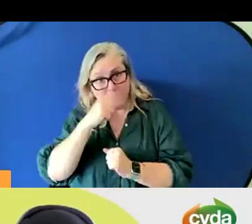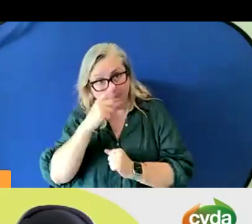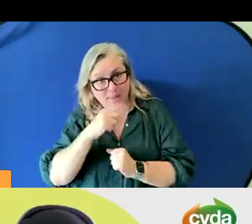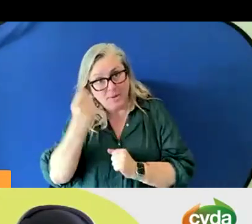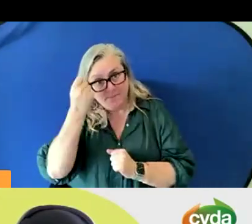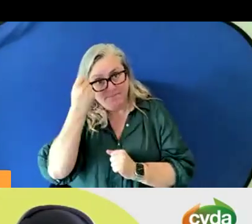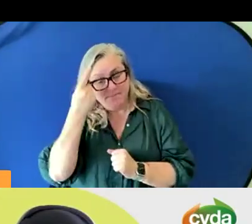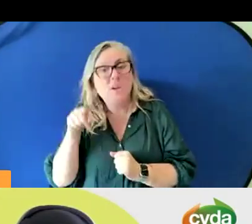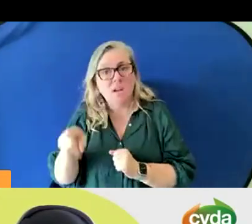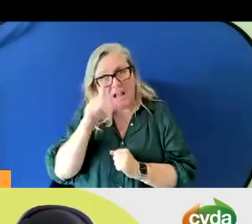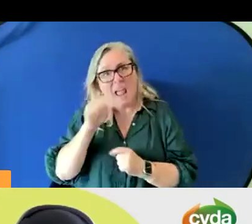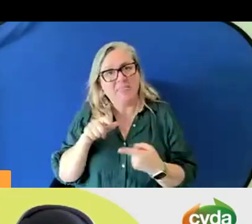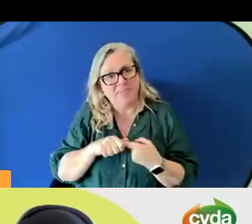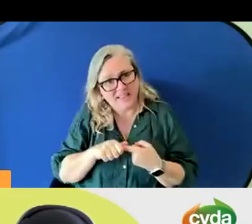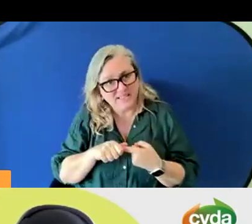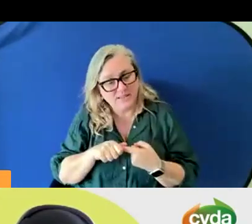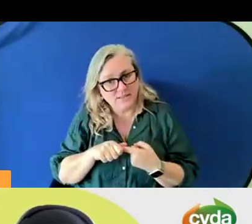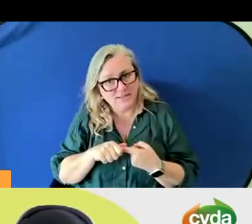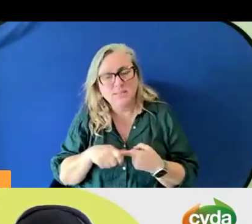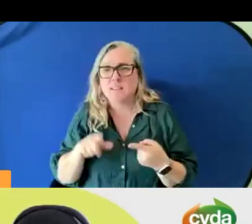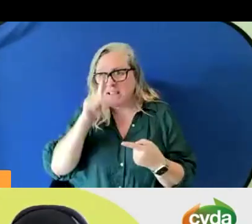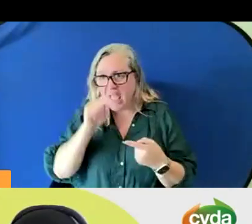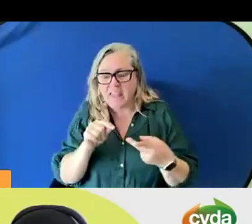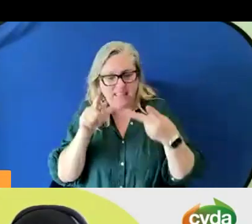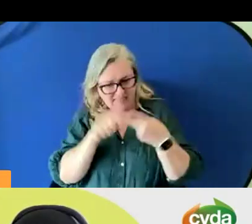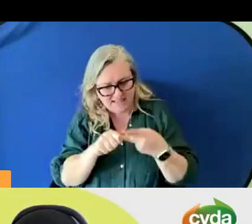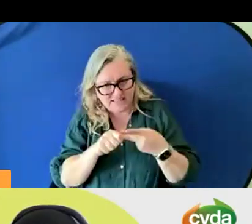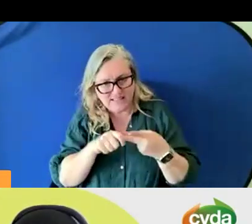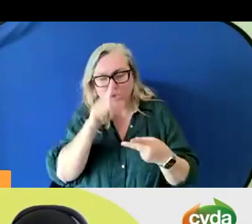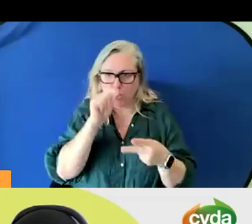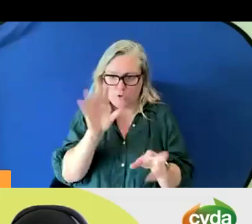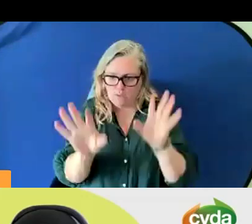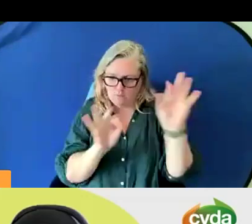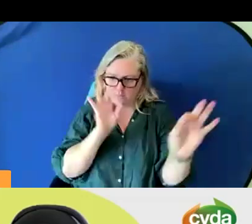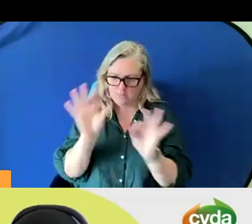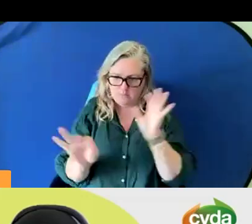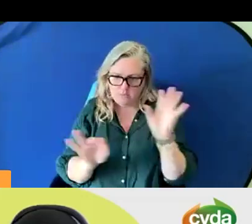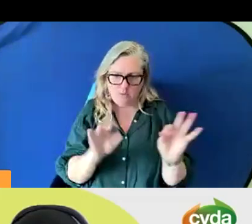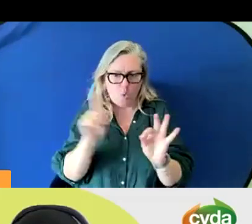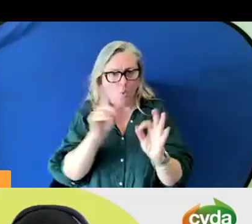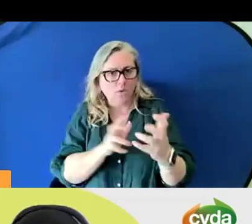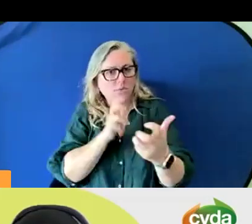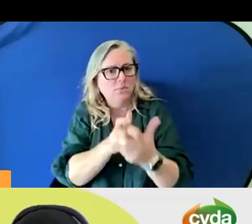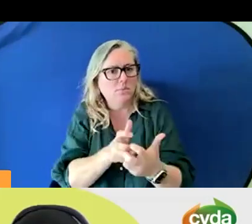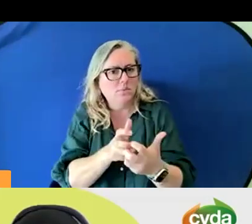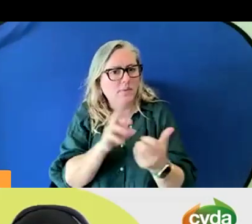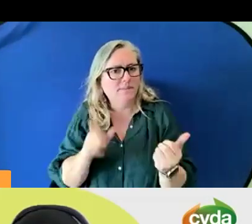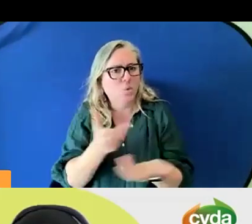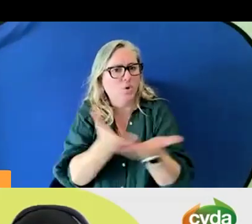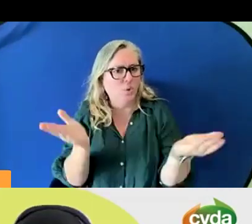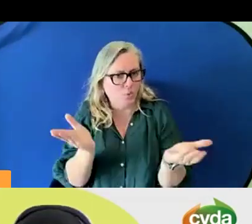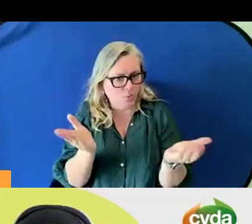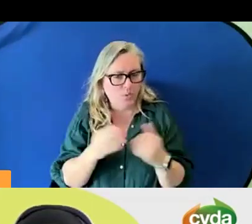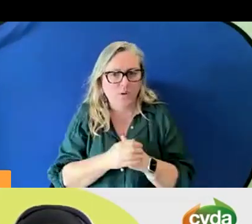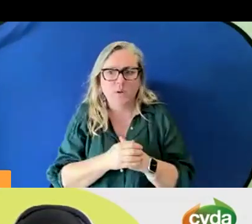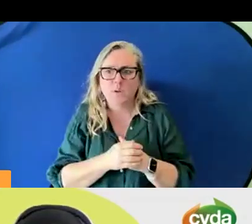a way, and some things to consider, but you sort of pick and choose what suits you. So I think that there's